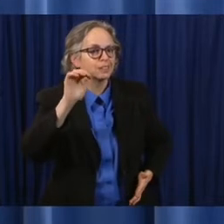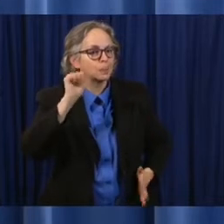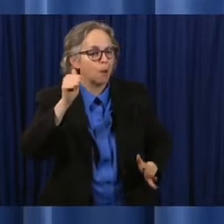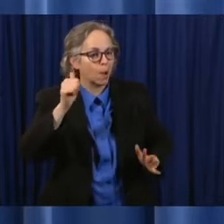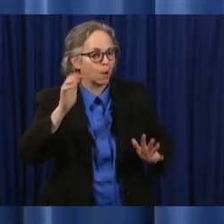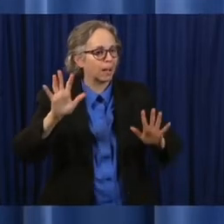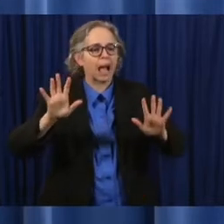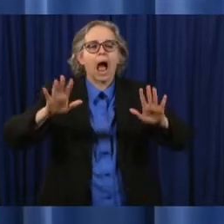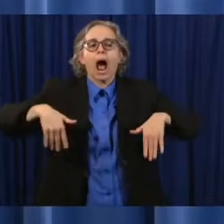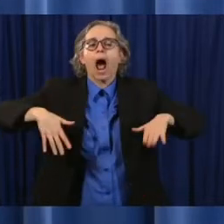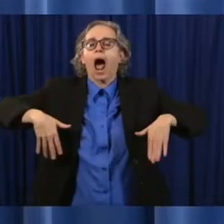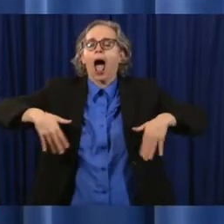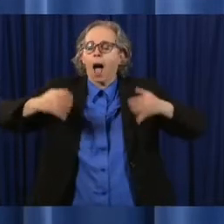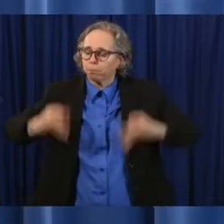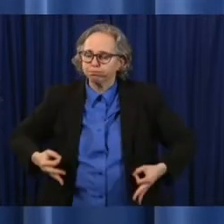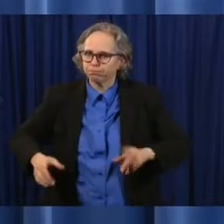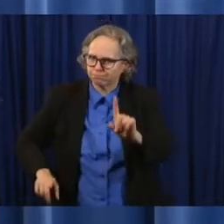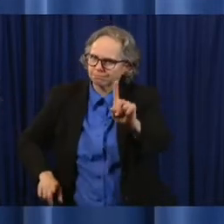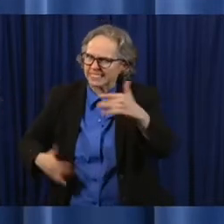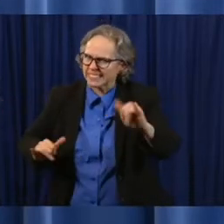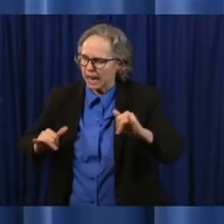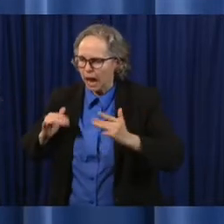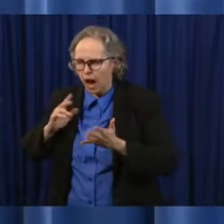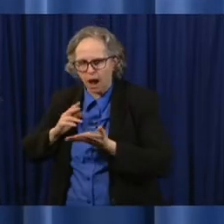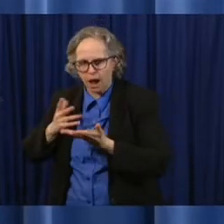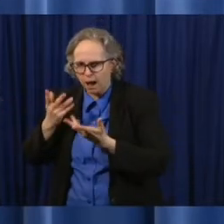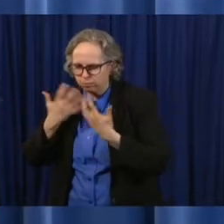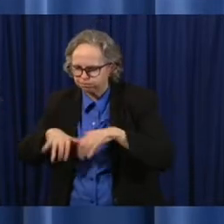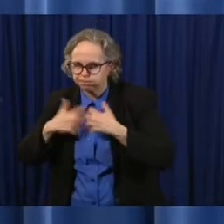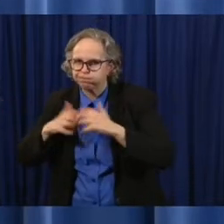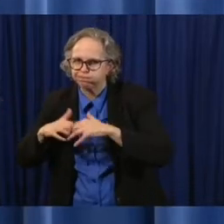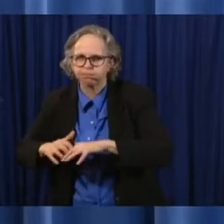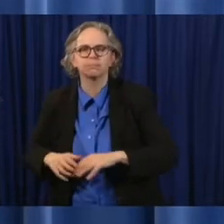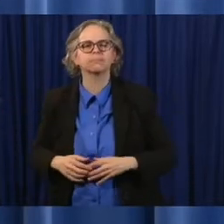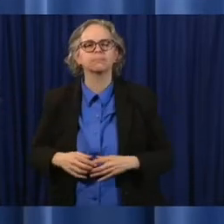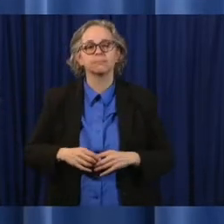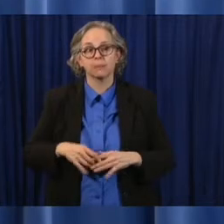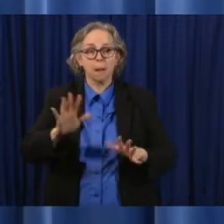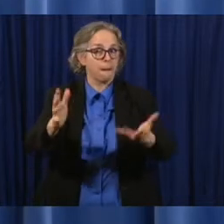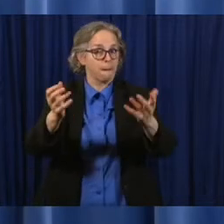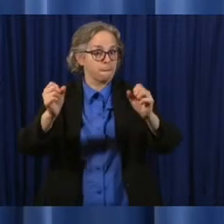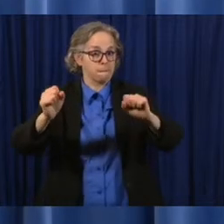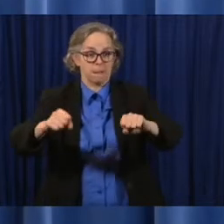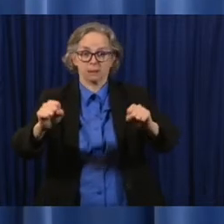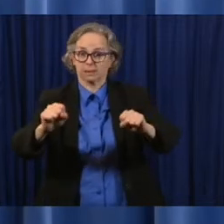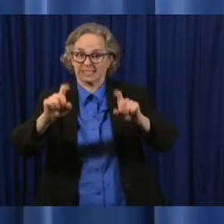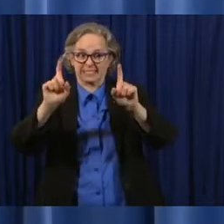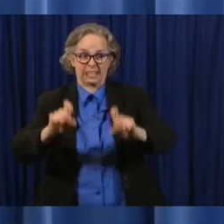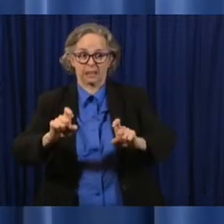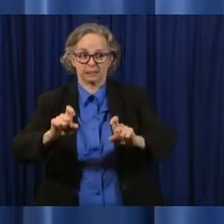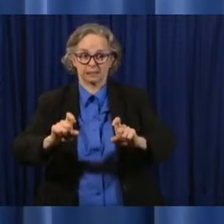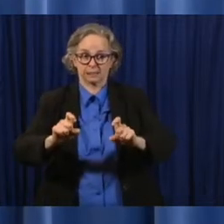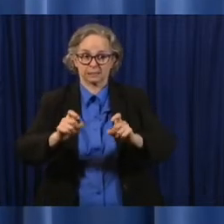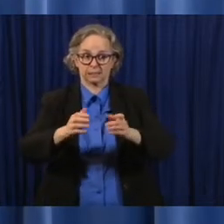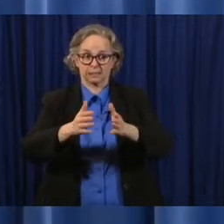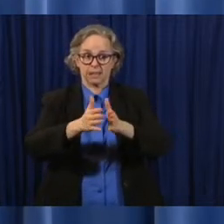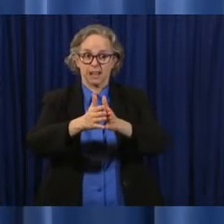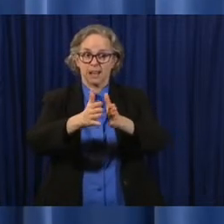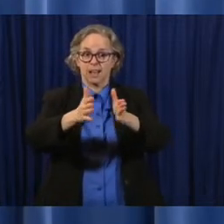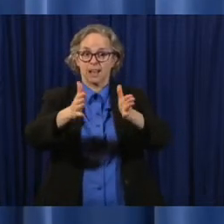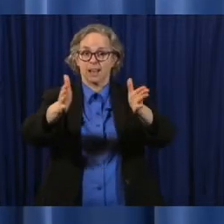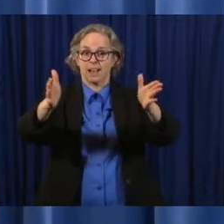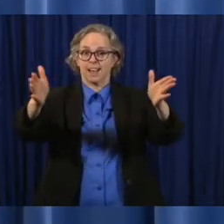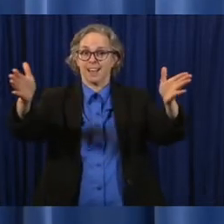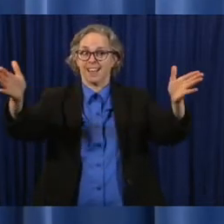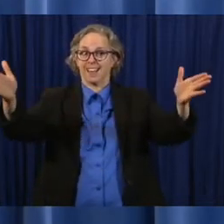signed and sealed, but the ability to test and to test in depth and do the